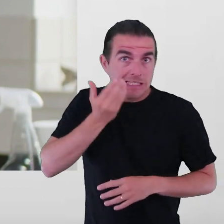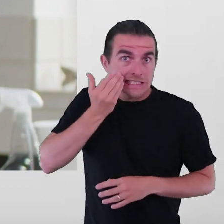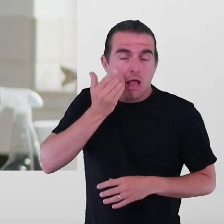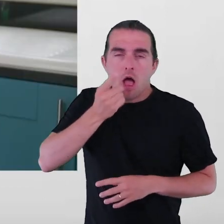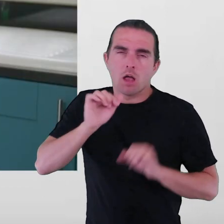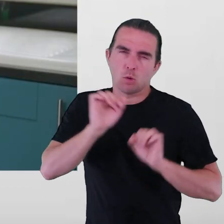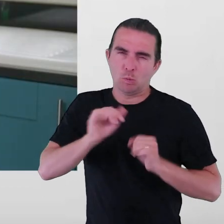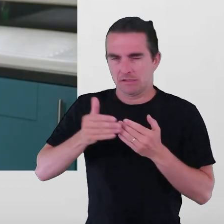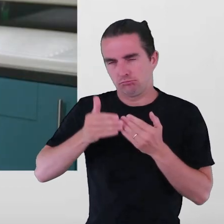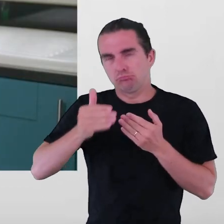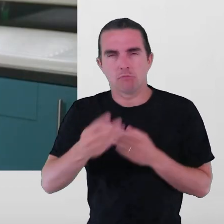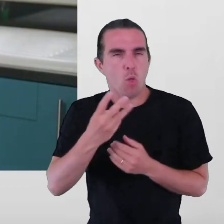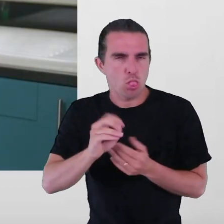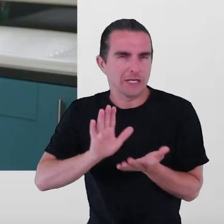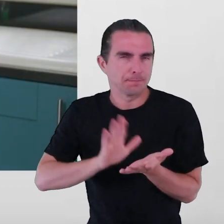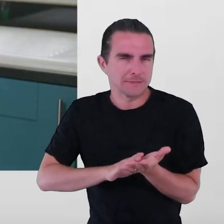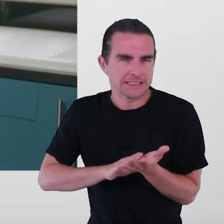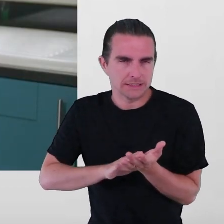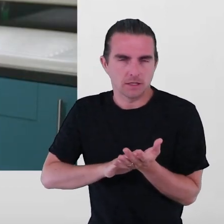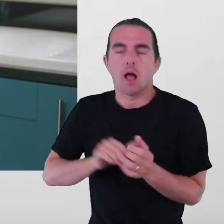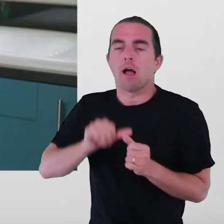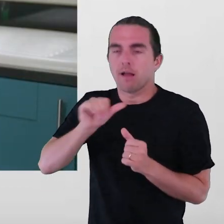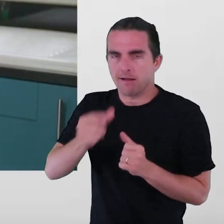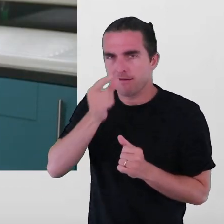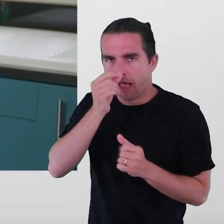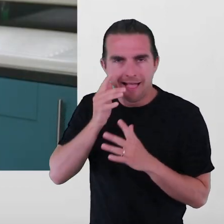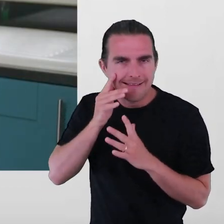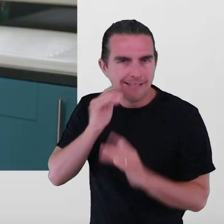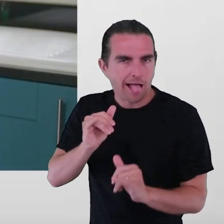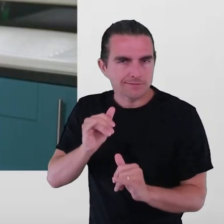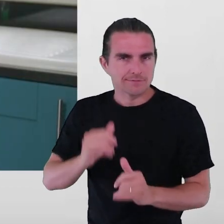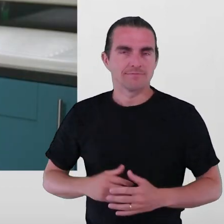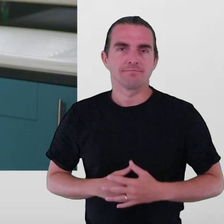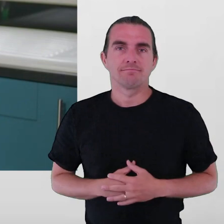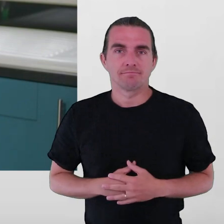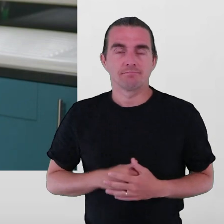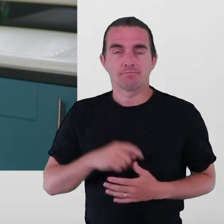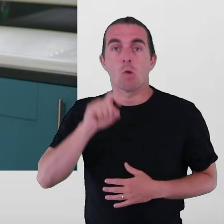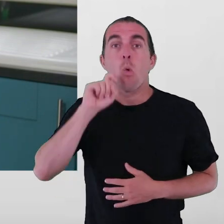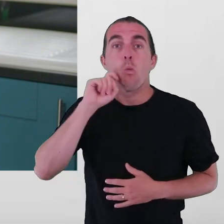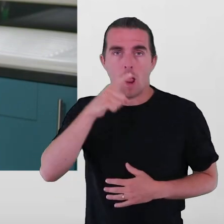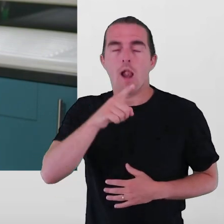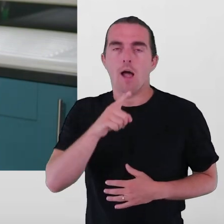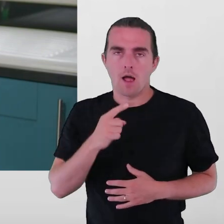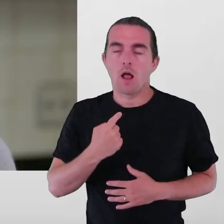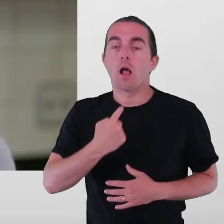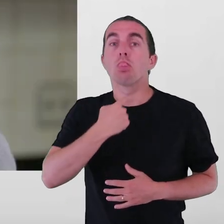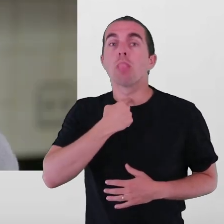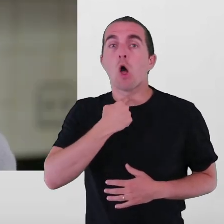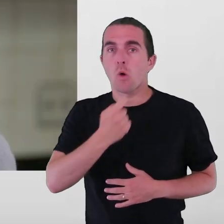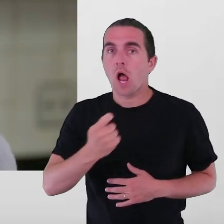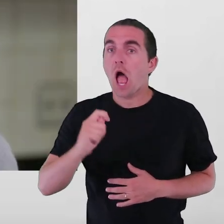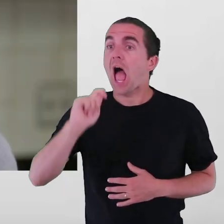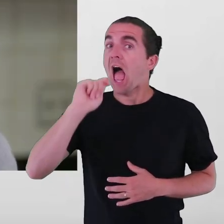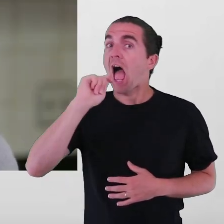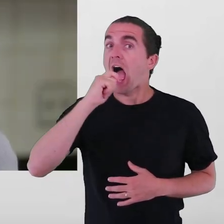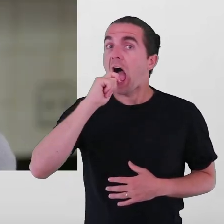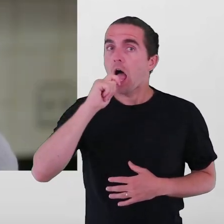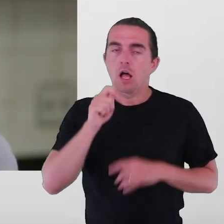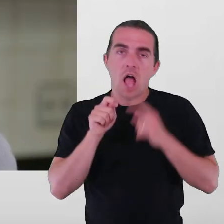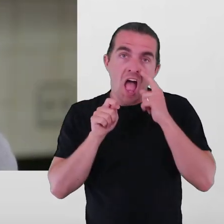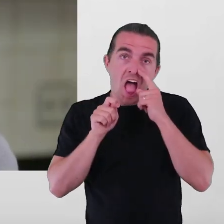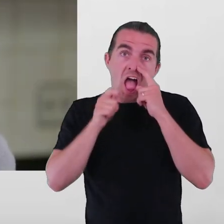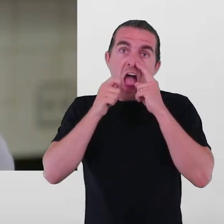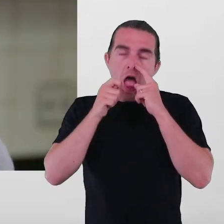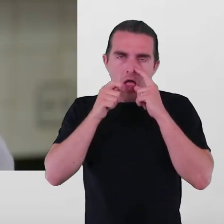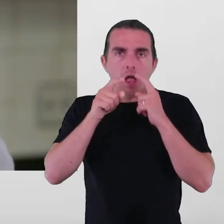30 minutes. If you have, you should wait until 30 minutes have passed before doing the test. You're going to swab your